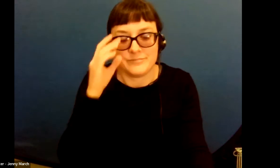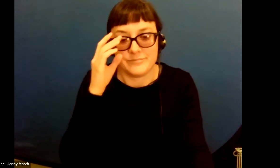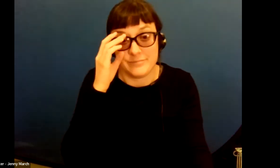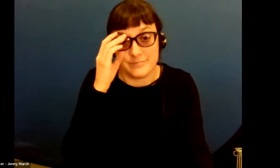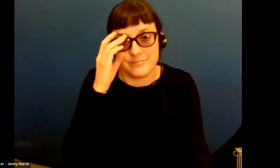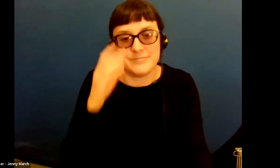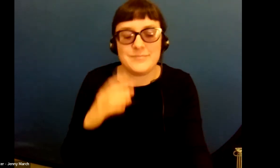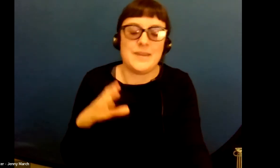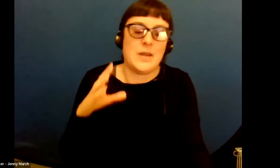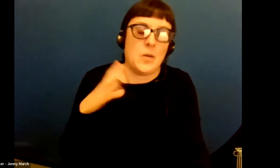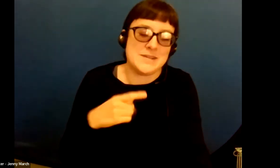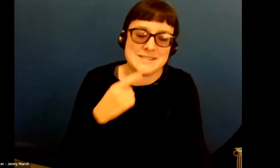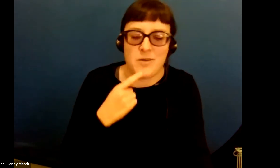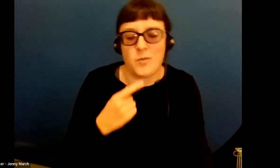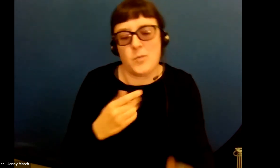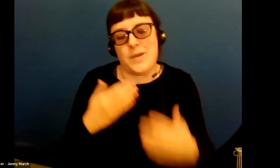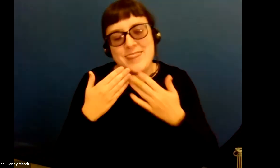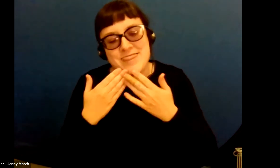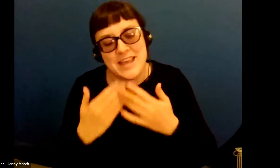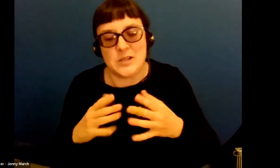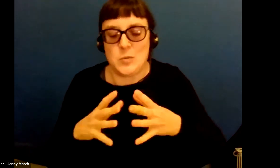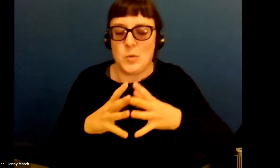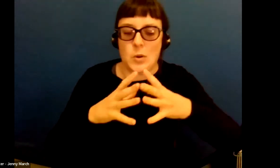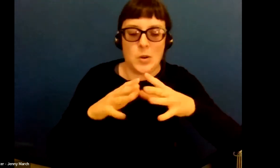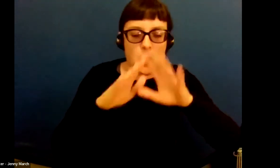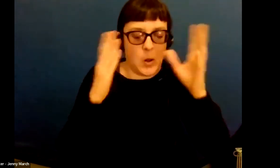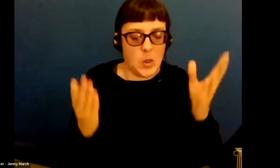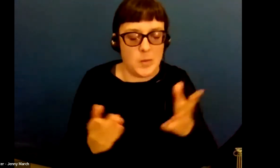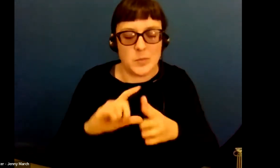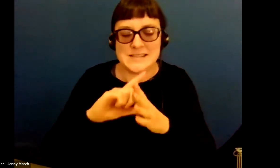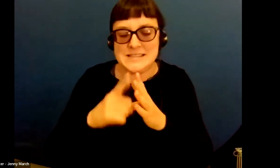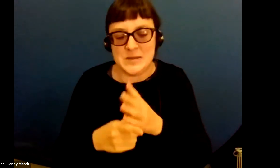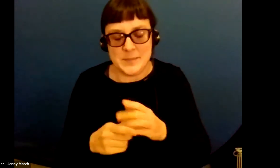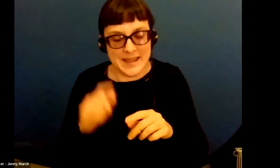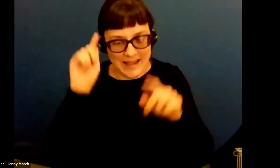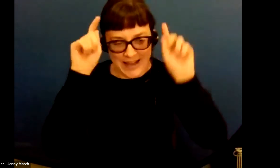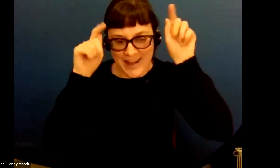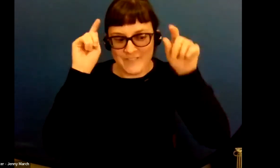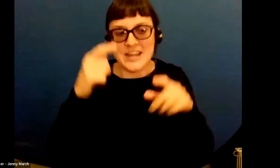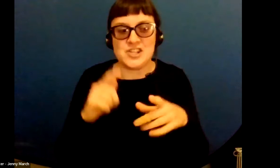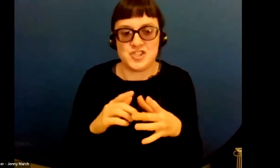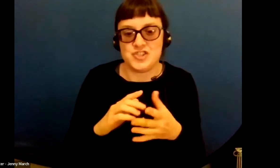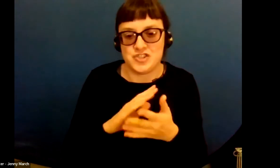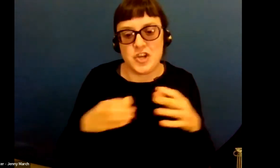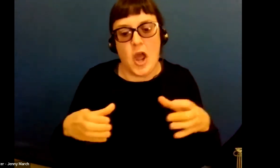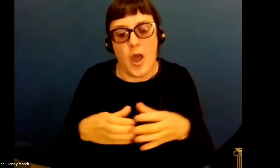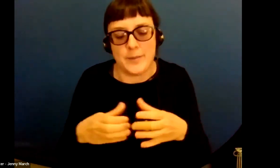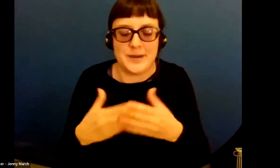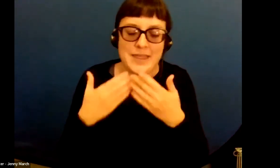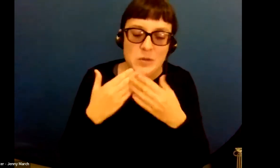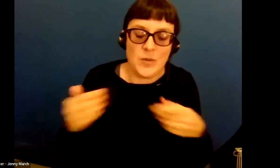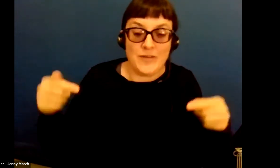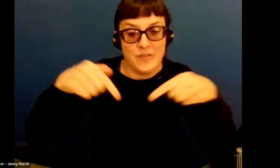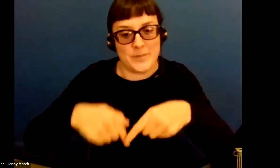I want to say a big thank you to the Global Disability Innovation Hub for inviting me to the Disability Innovation